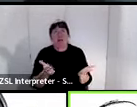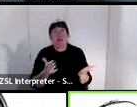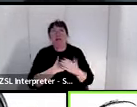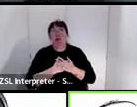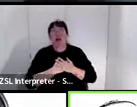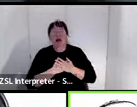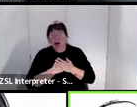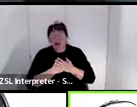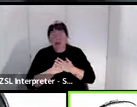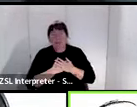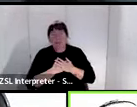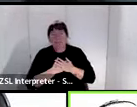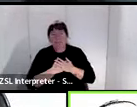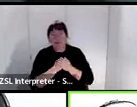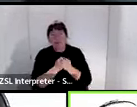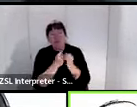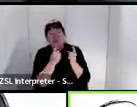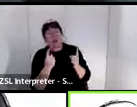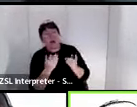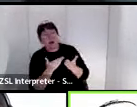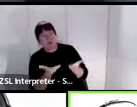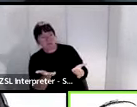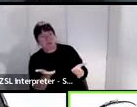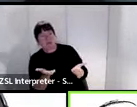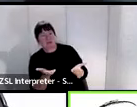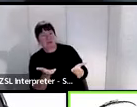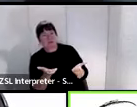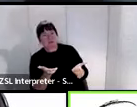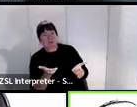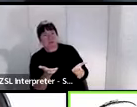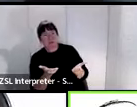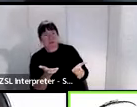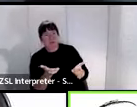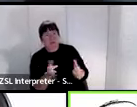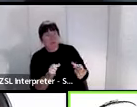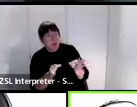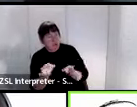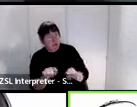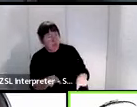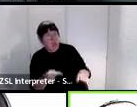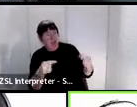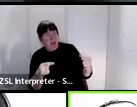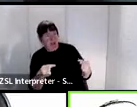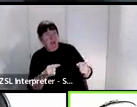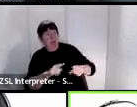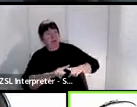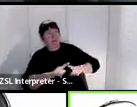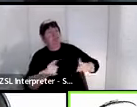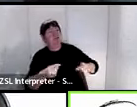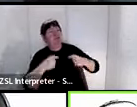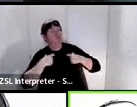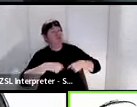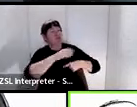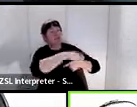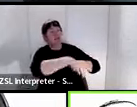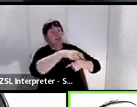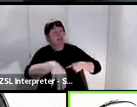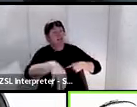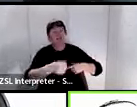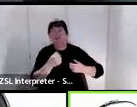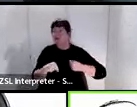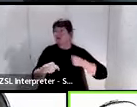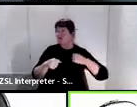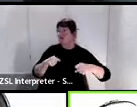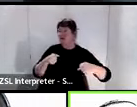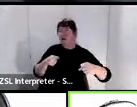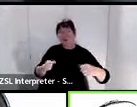heartbreak to understand that the challenge politically was deemed too hard. And so, as Amy has